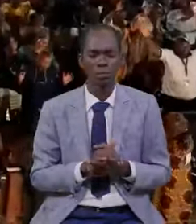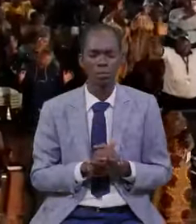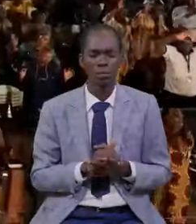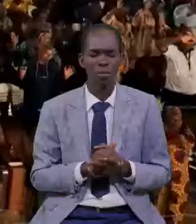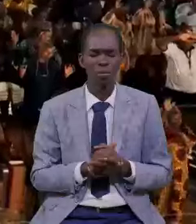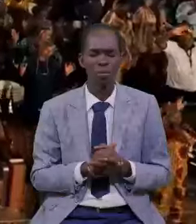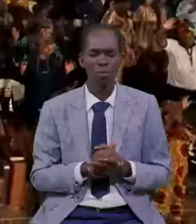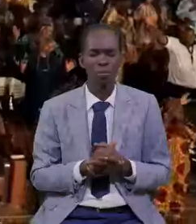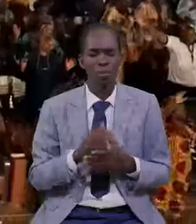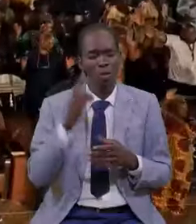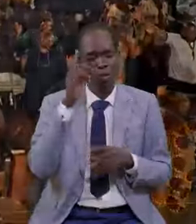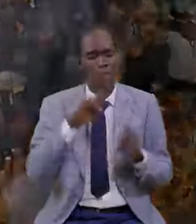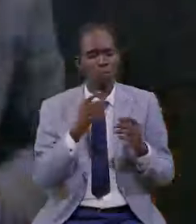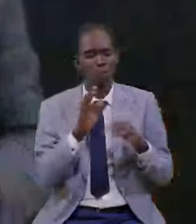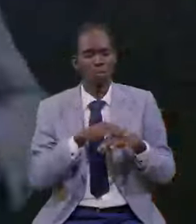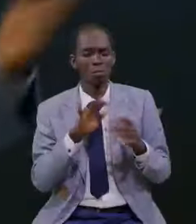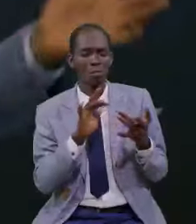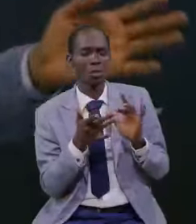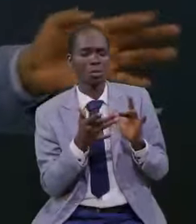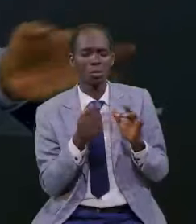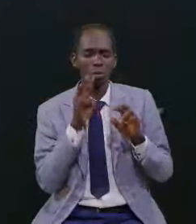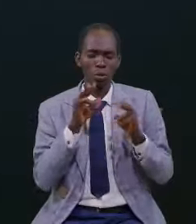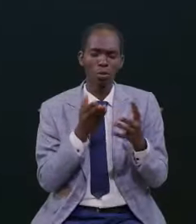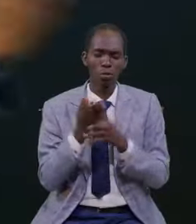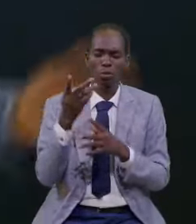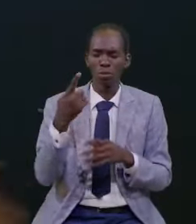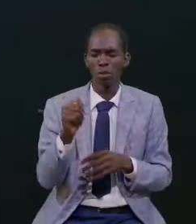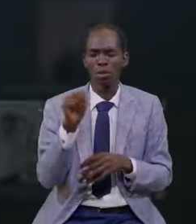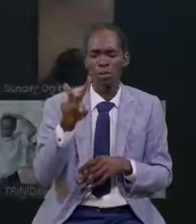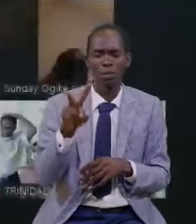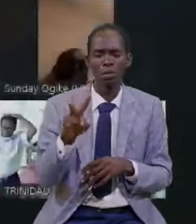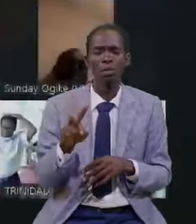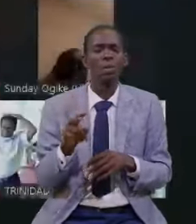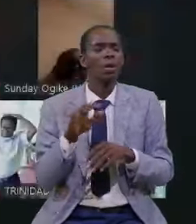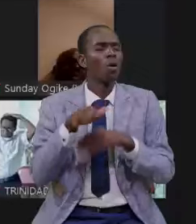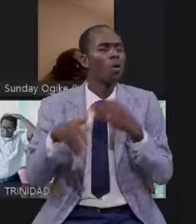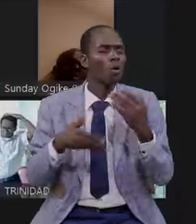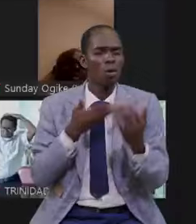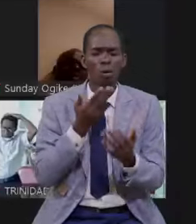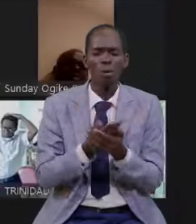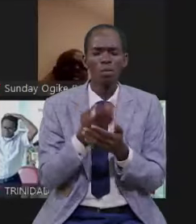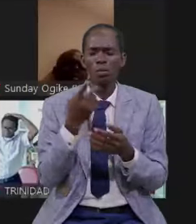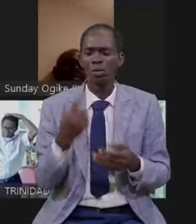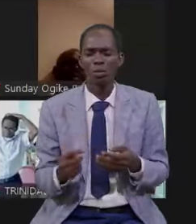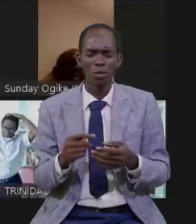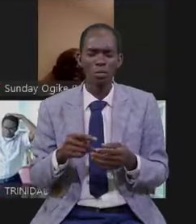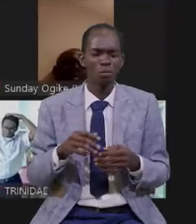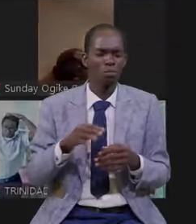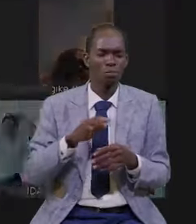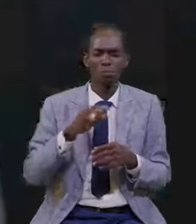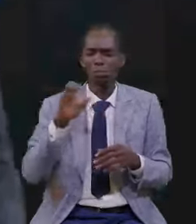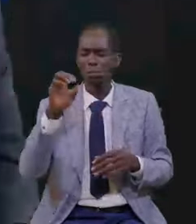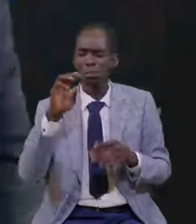Online, over the television, over the radio, all the area, all the social media